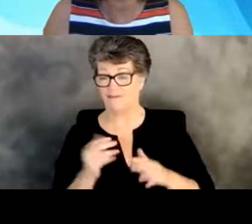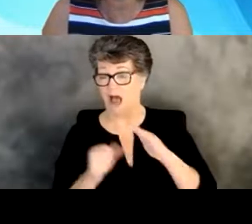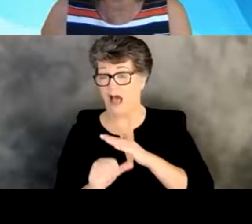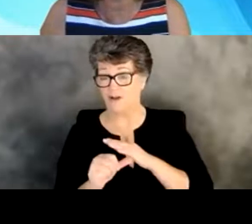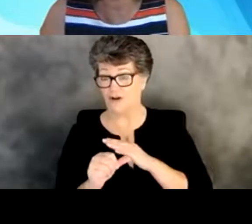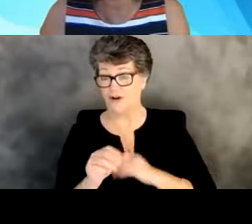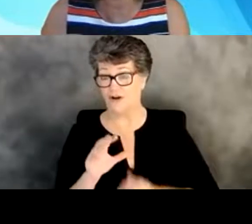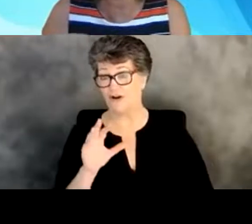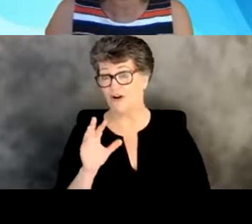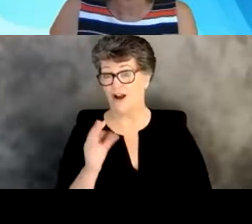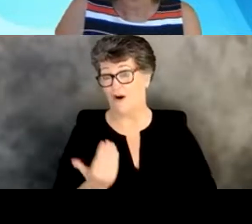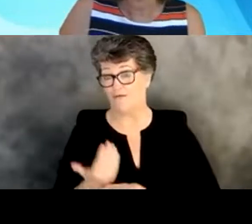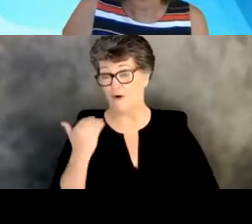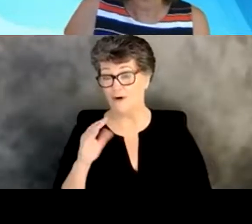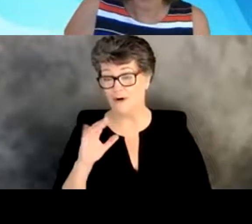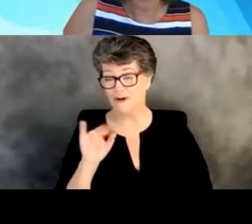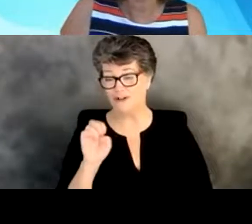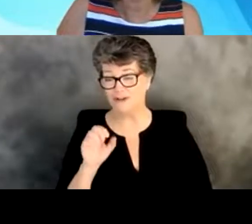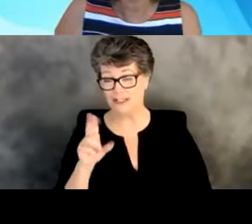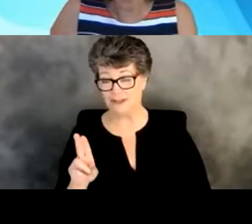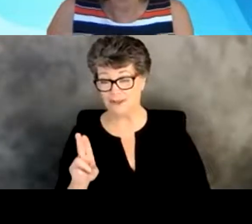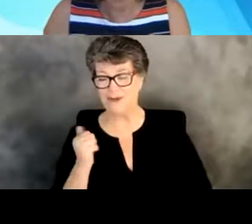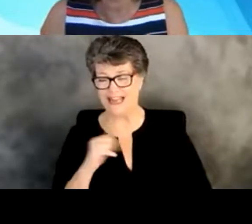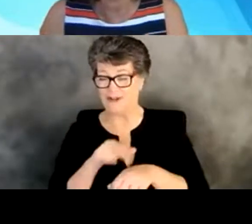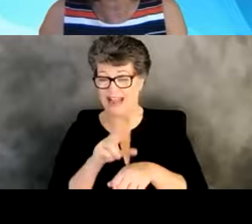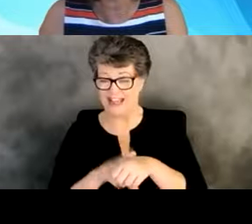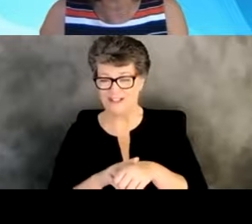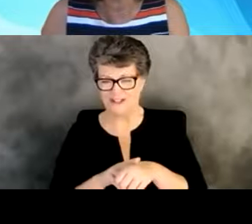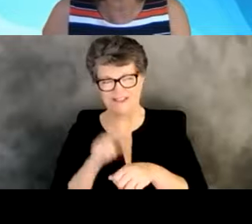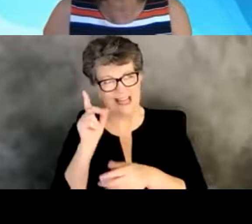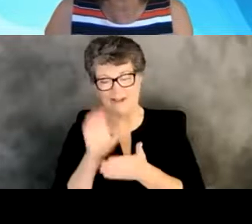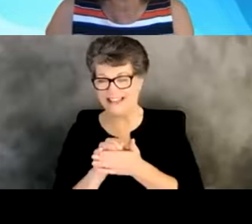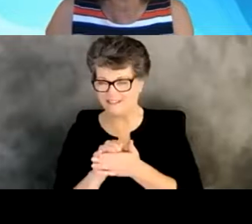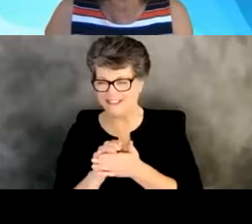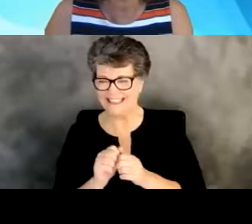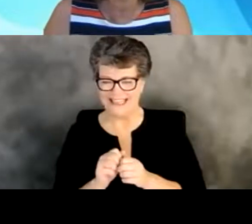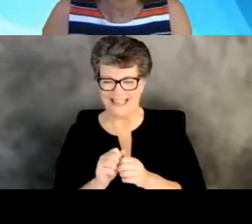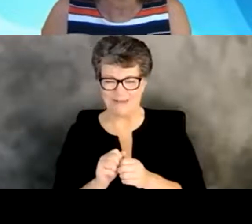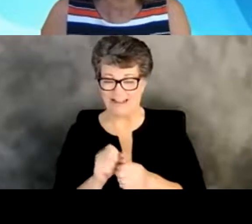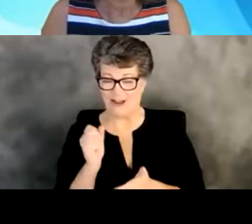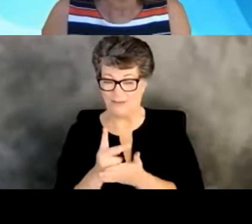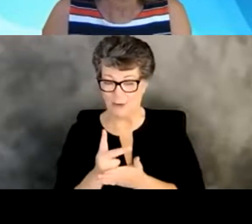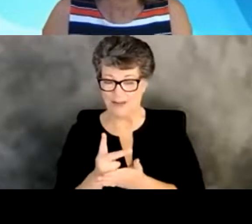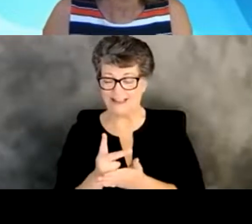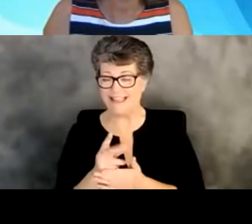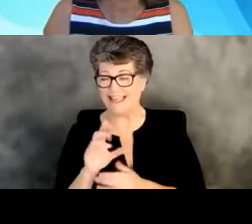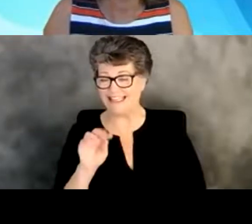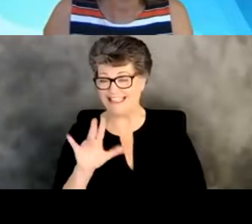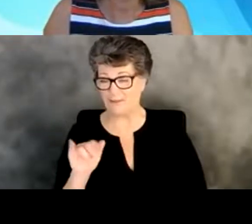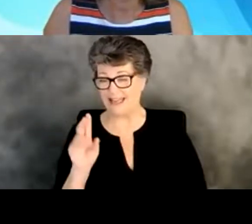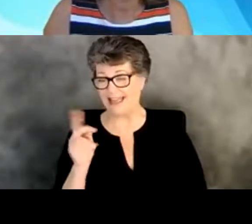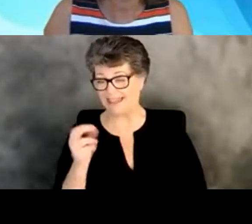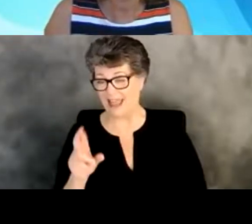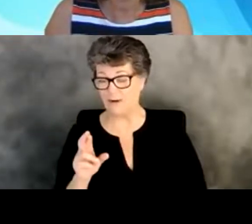former Secretary Julie Su, now National, I believe, I don't know if she's sworn in yet, but confirmed Deputy Labor Secretary Julie